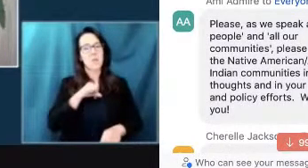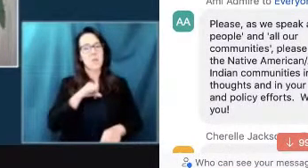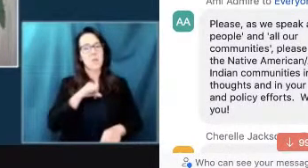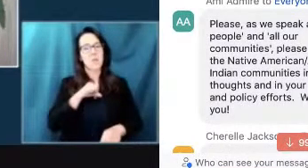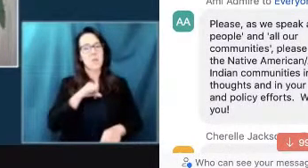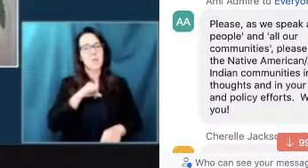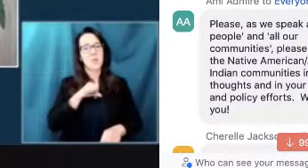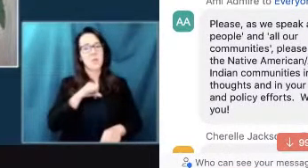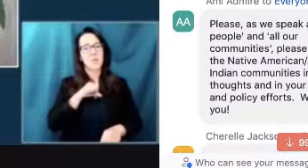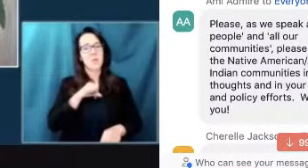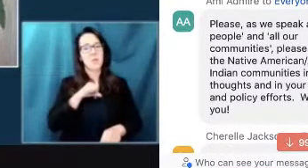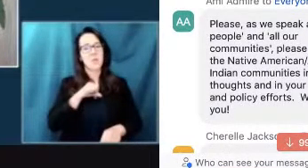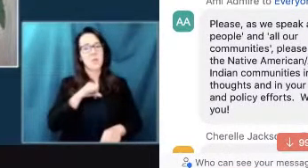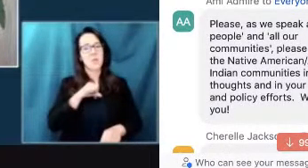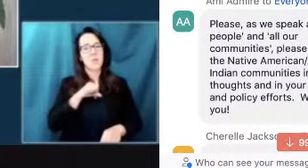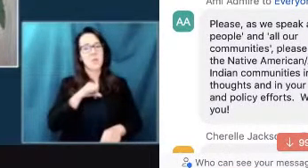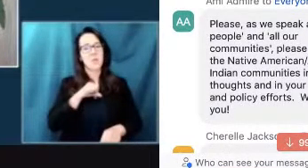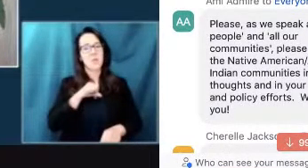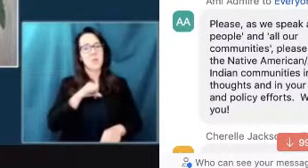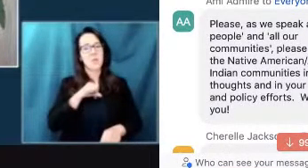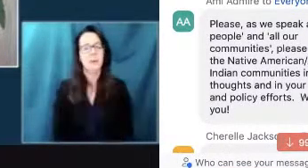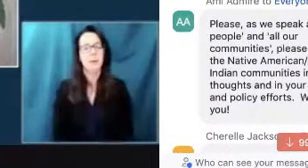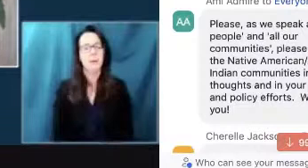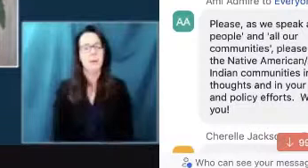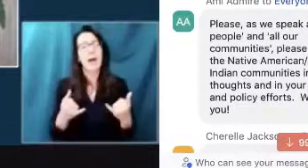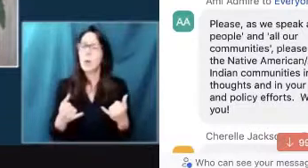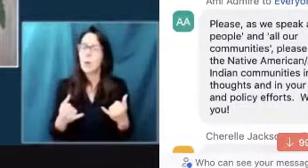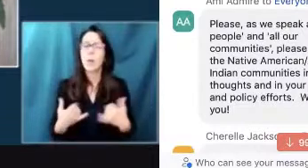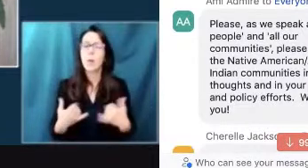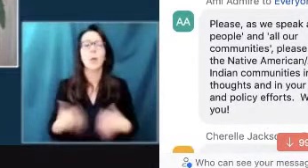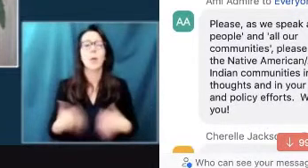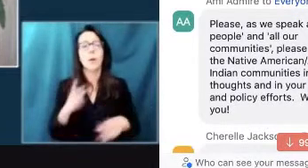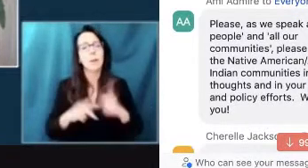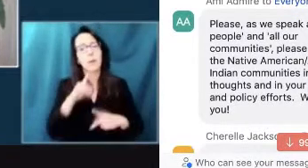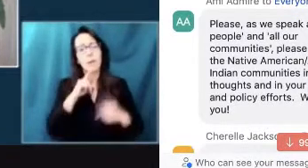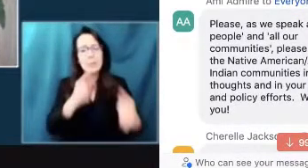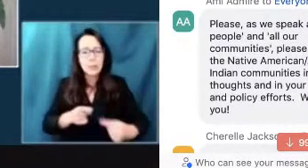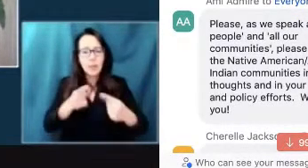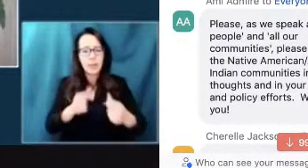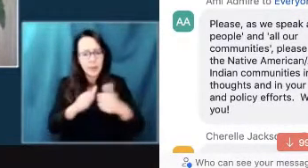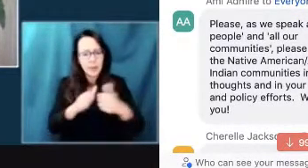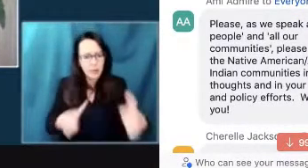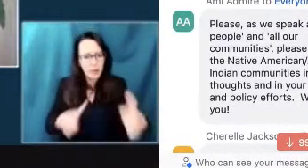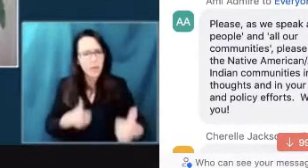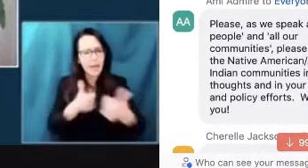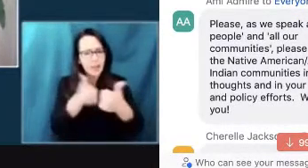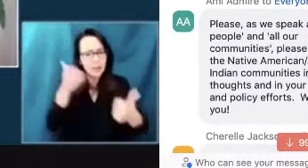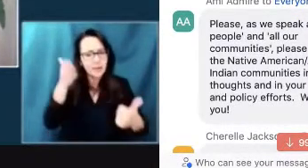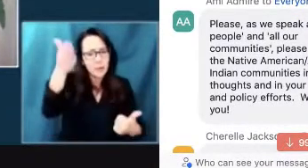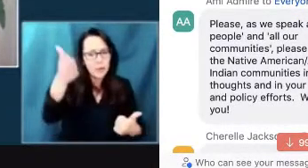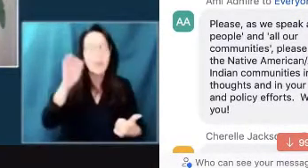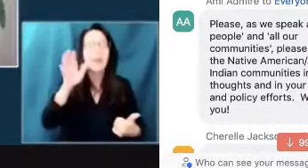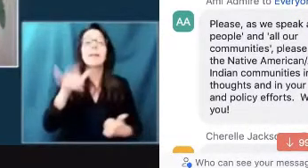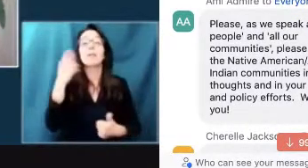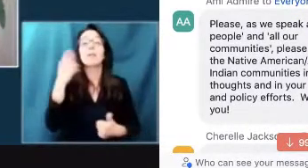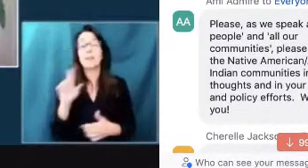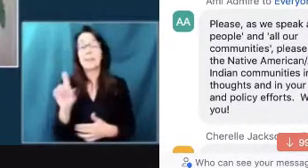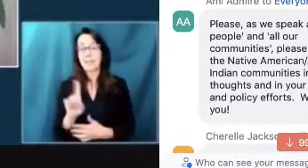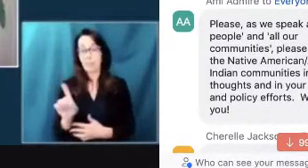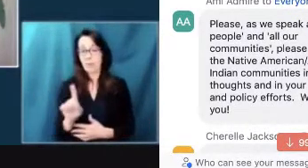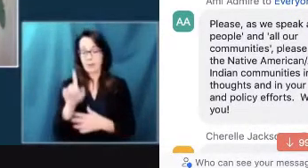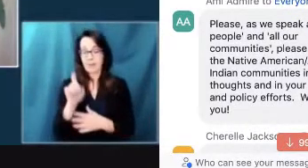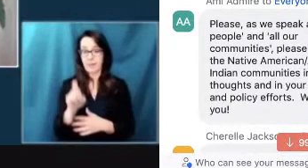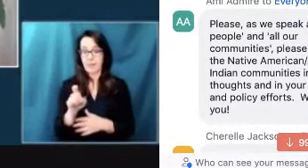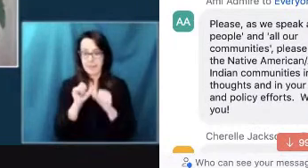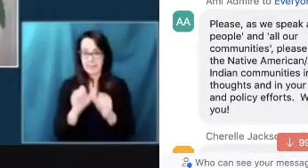history. People are struggling with the immense challenges we have ahead. And this is why Democrats must continue to build on our great